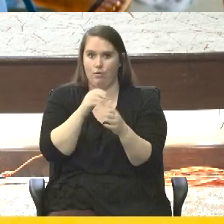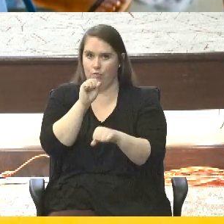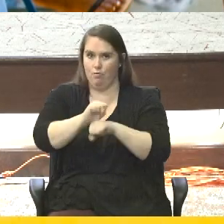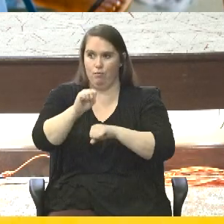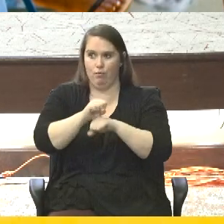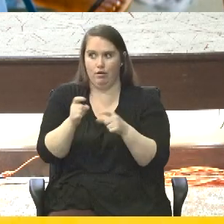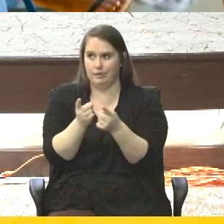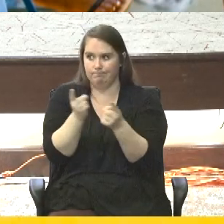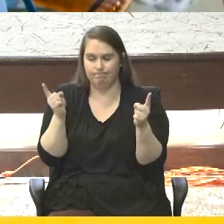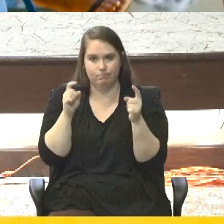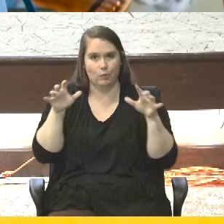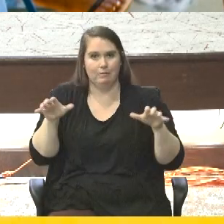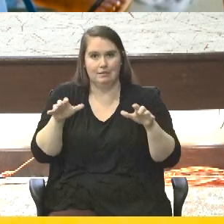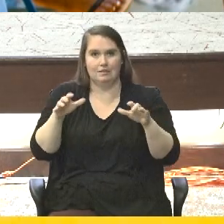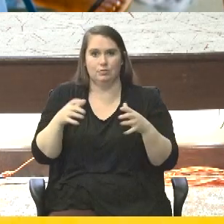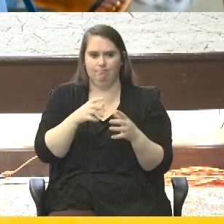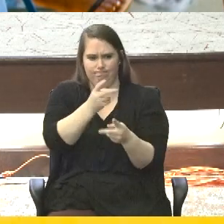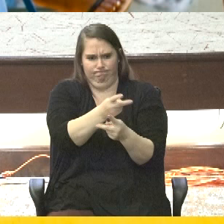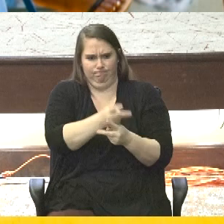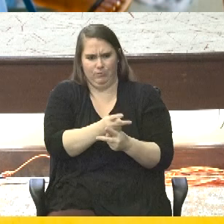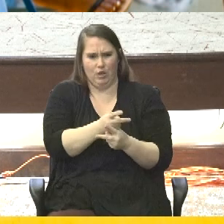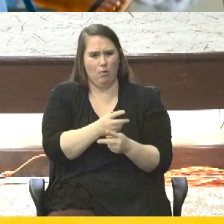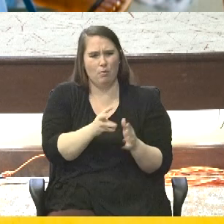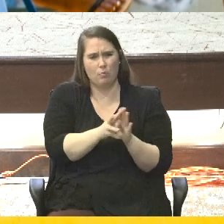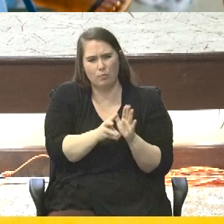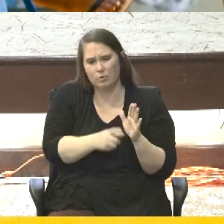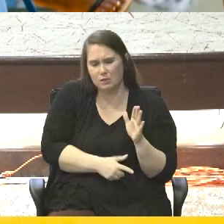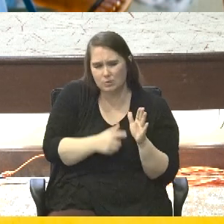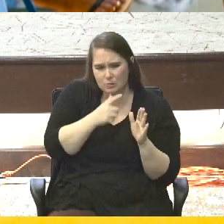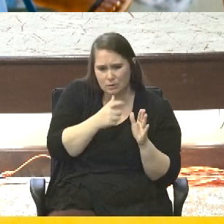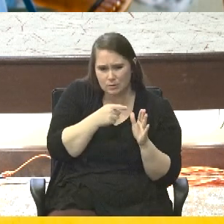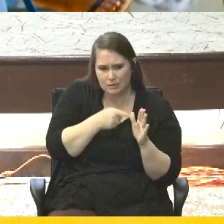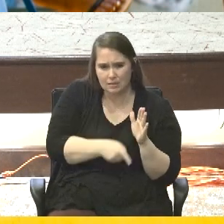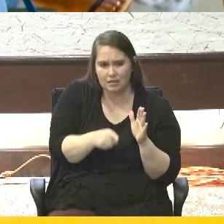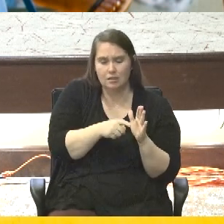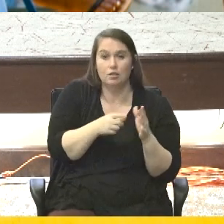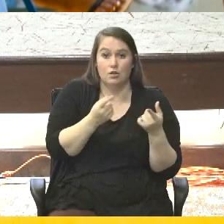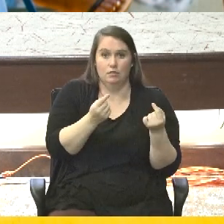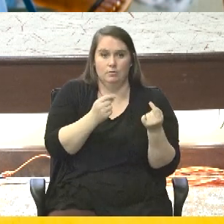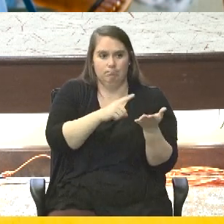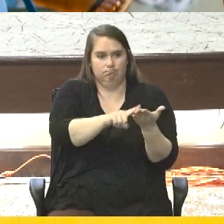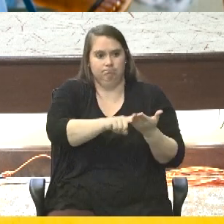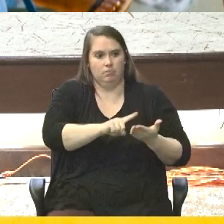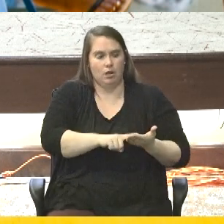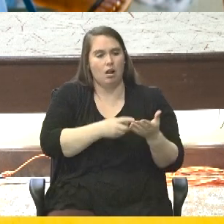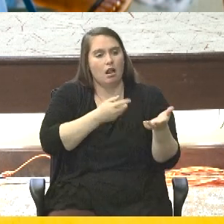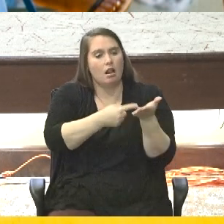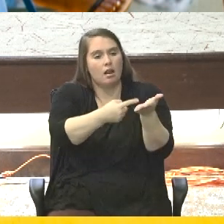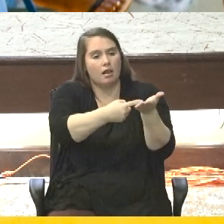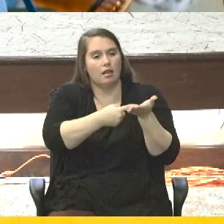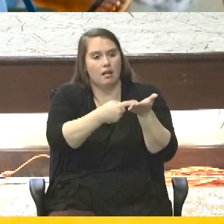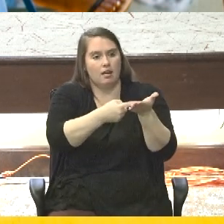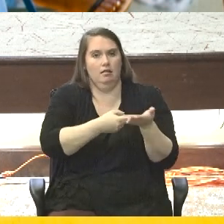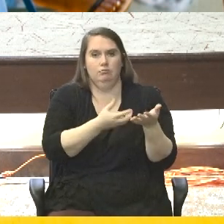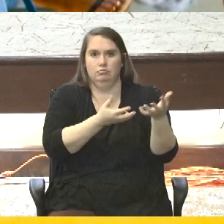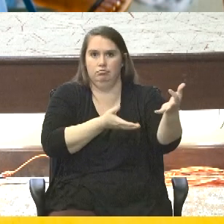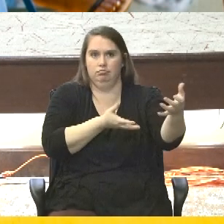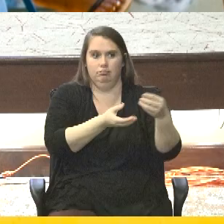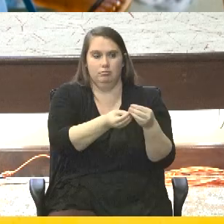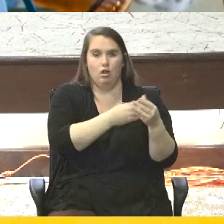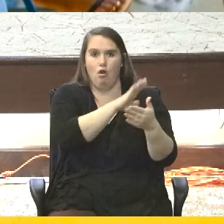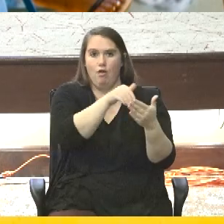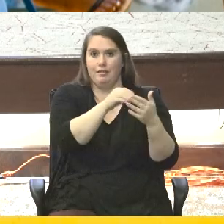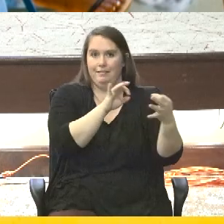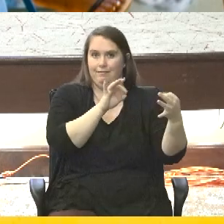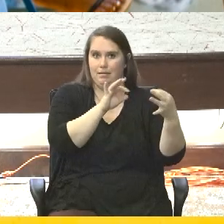done to really figure out who Waco is. So working with Monica and team has been really helpful in understanding a lot of the feedback that you